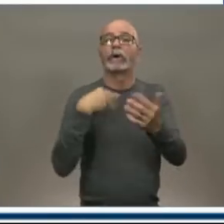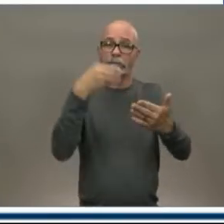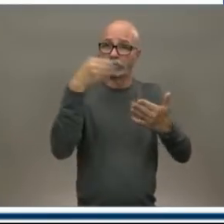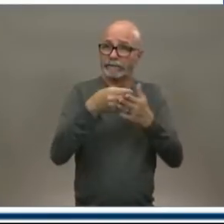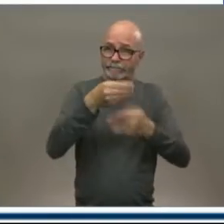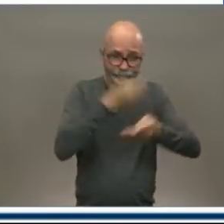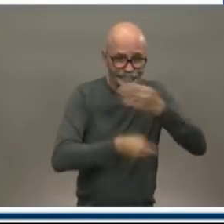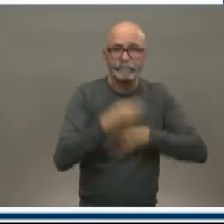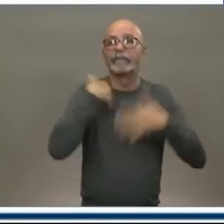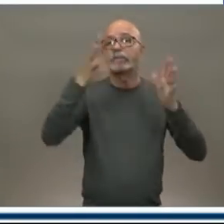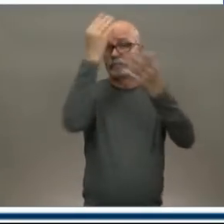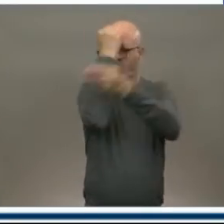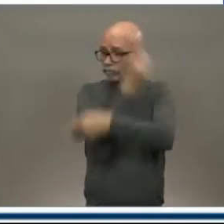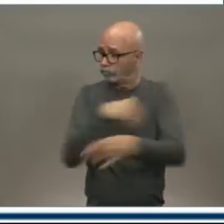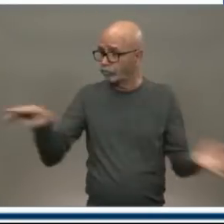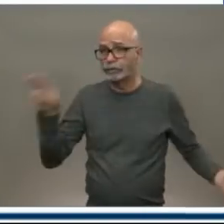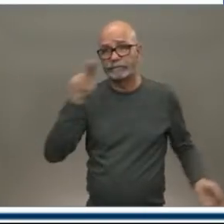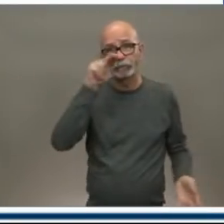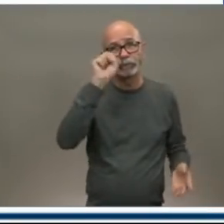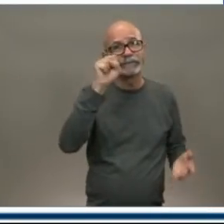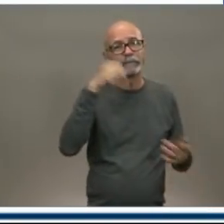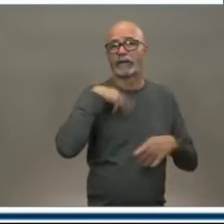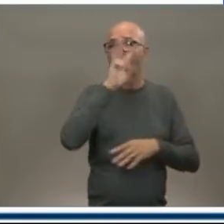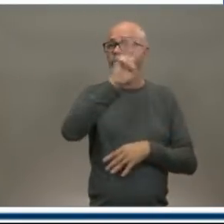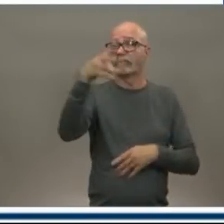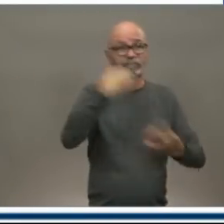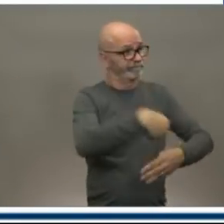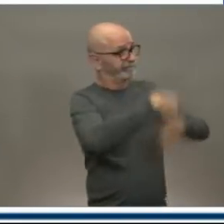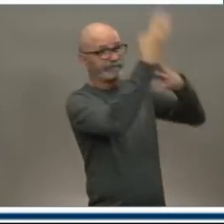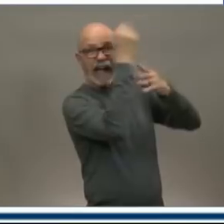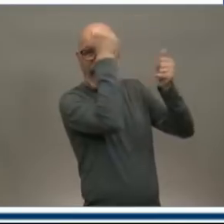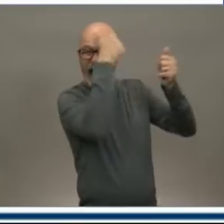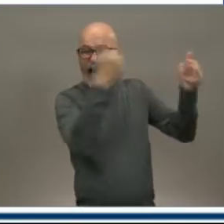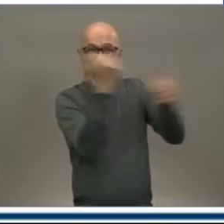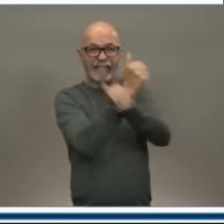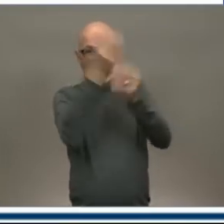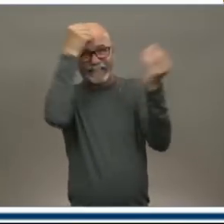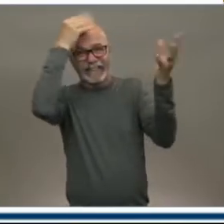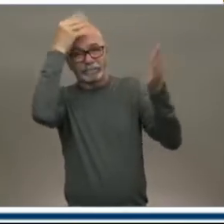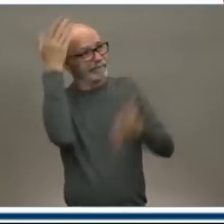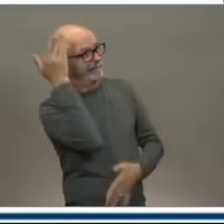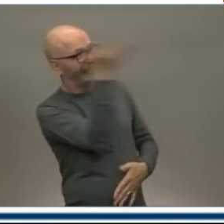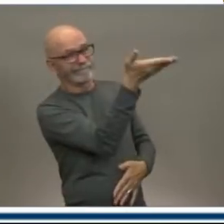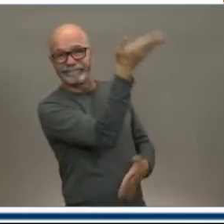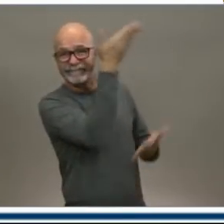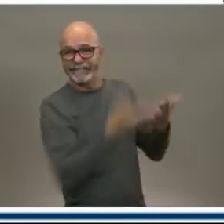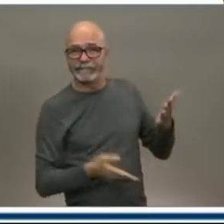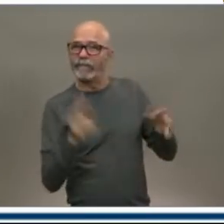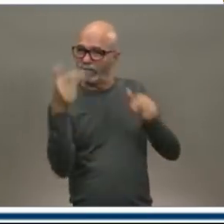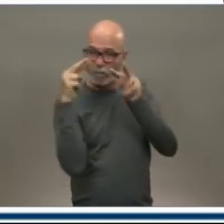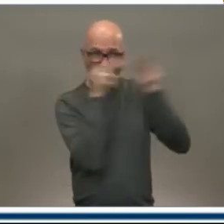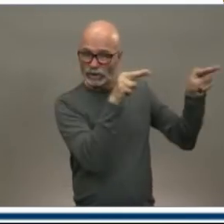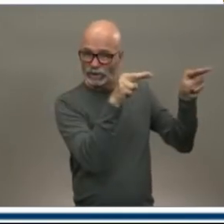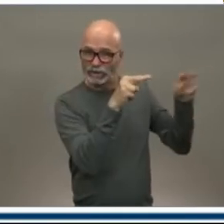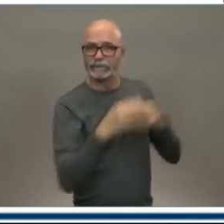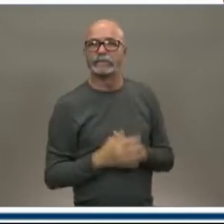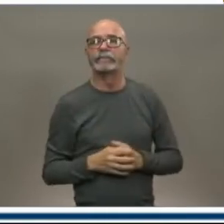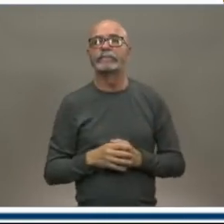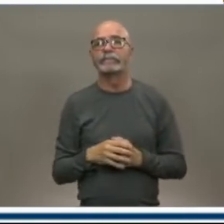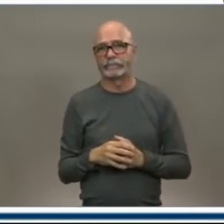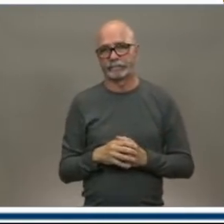Scotians. It's up on websites, and we'll continue to do so. Next question will go to Pat Healy with the Laker